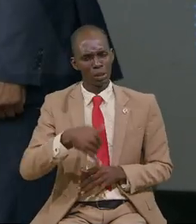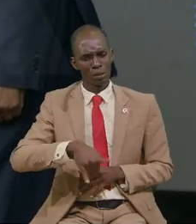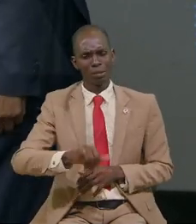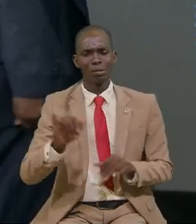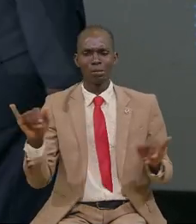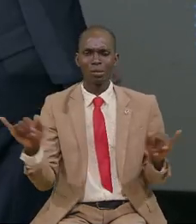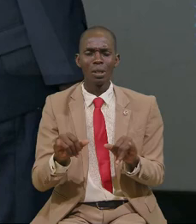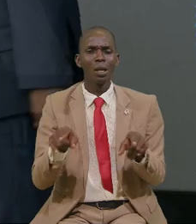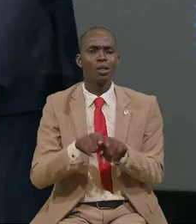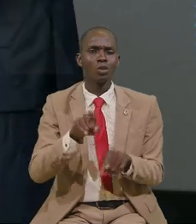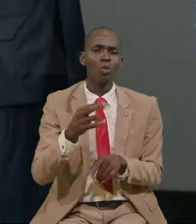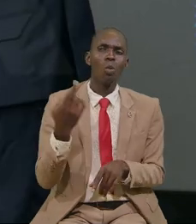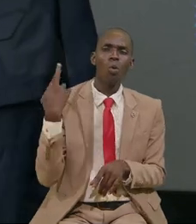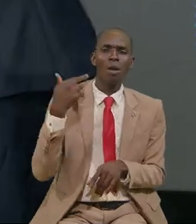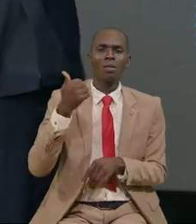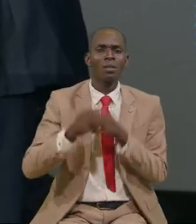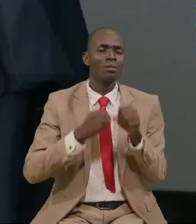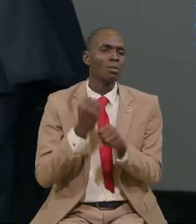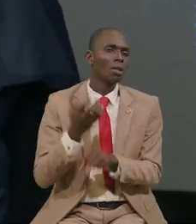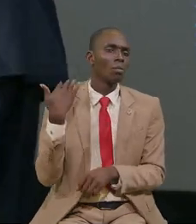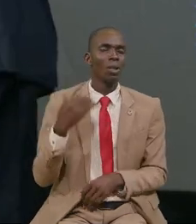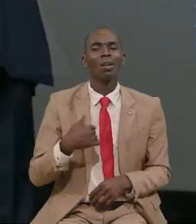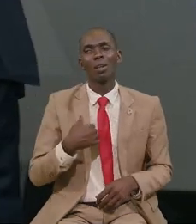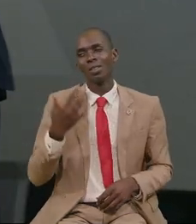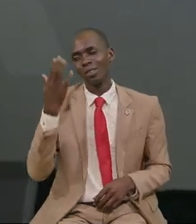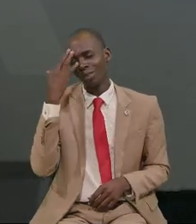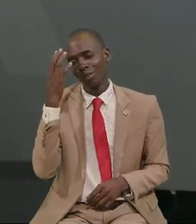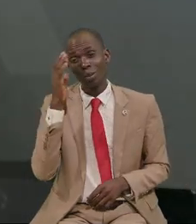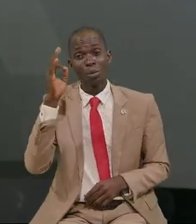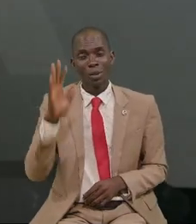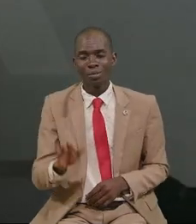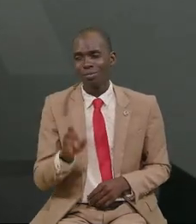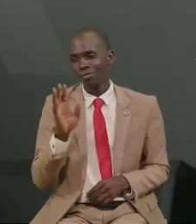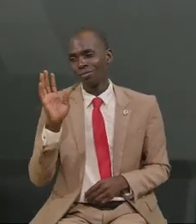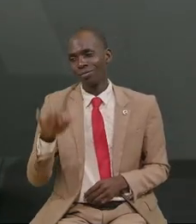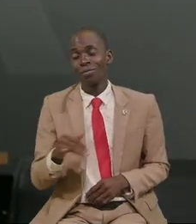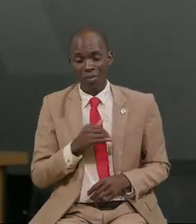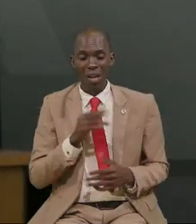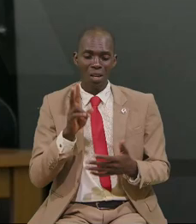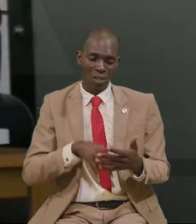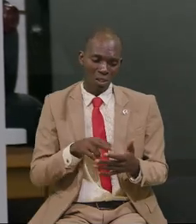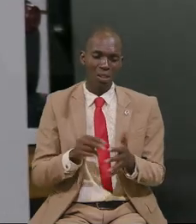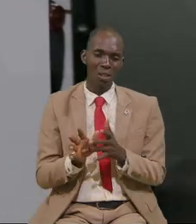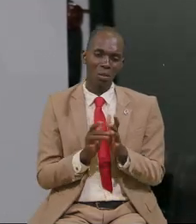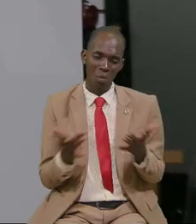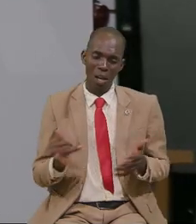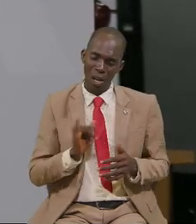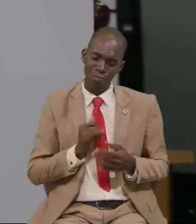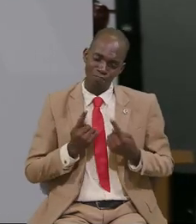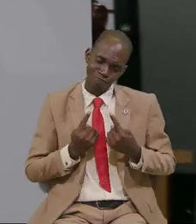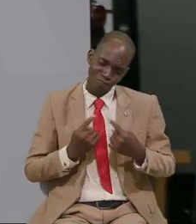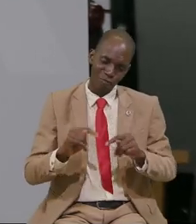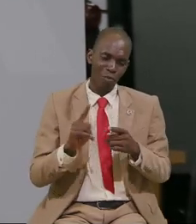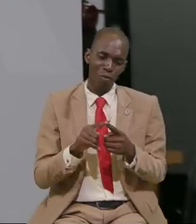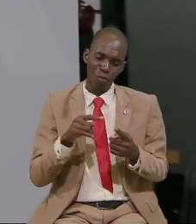were 10 years ago. You know, Pastor, I read the Bible and I try to study. But you